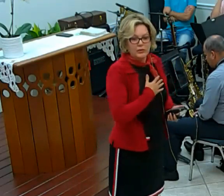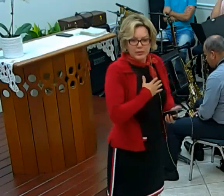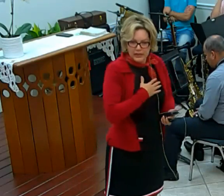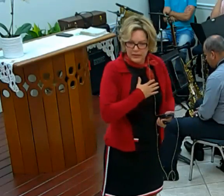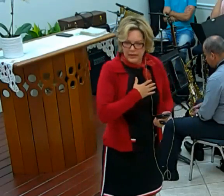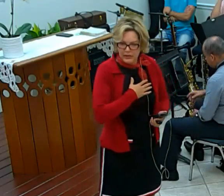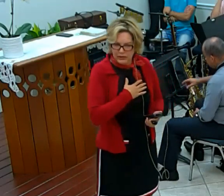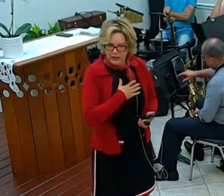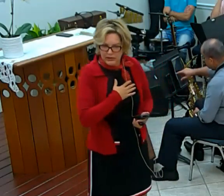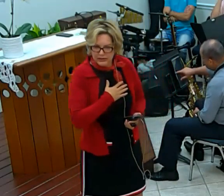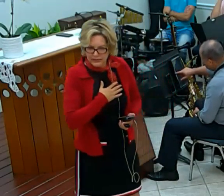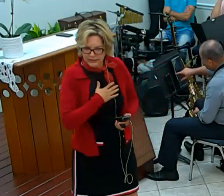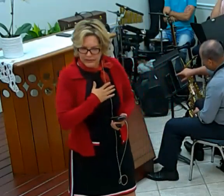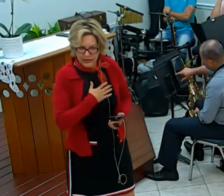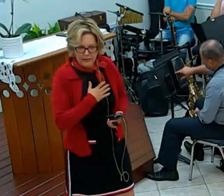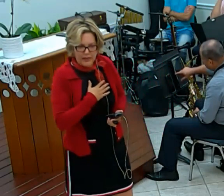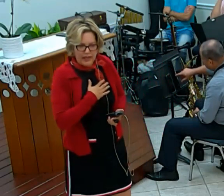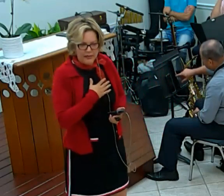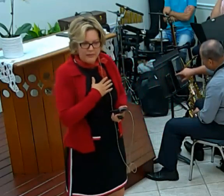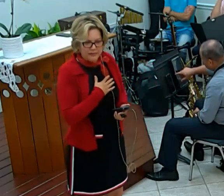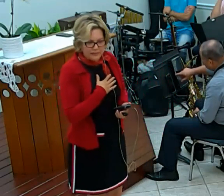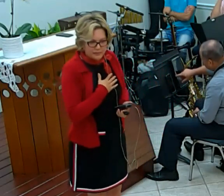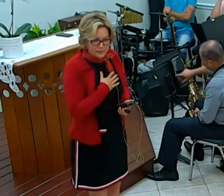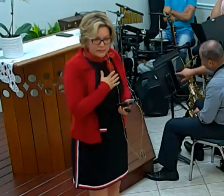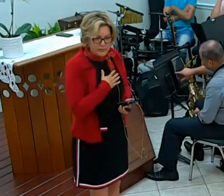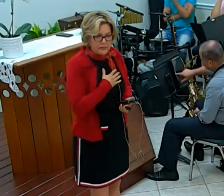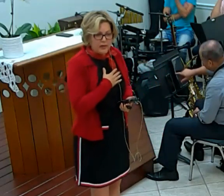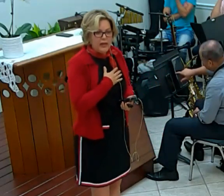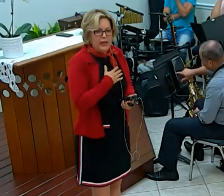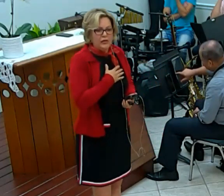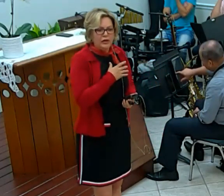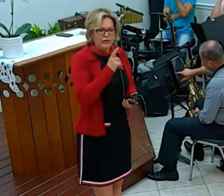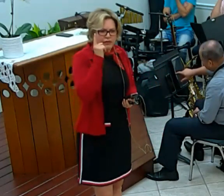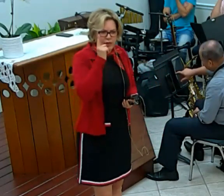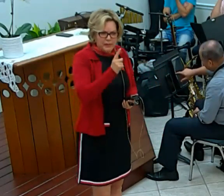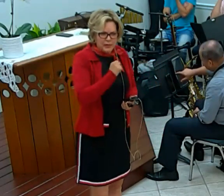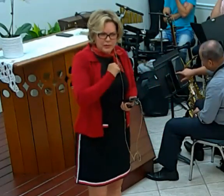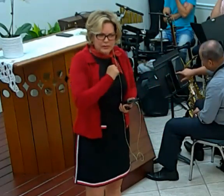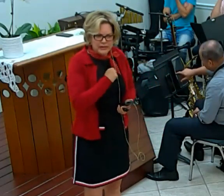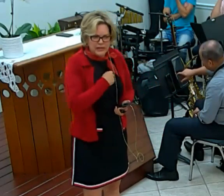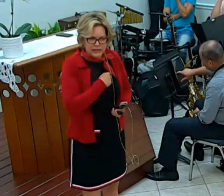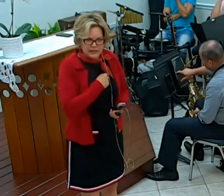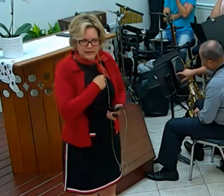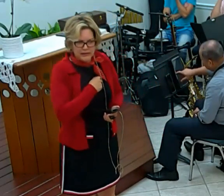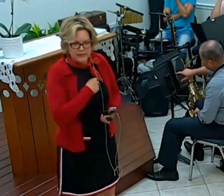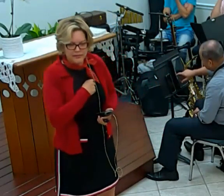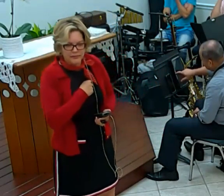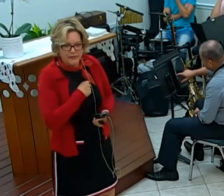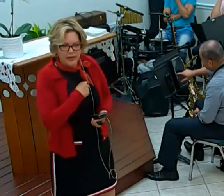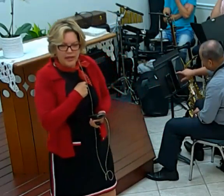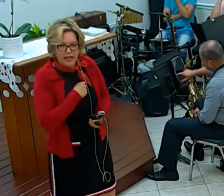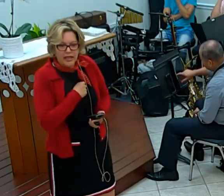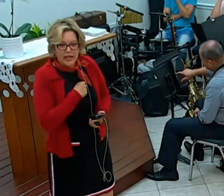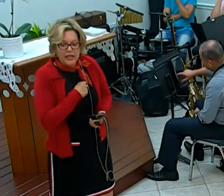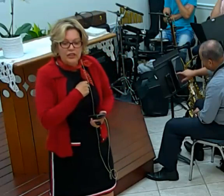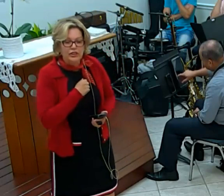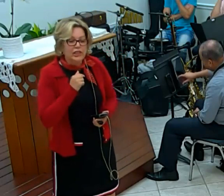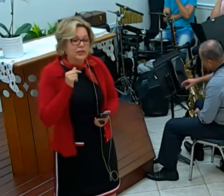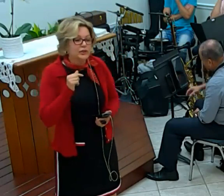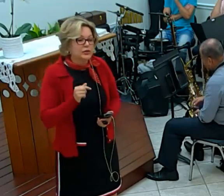this place knowing what those trumpets mean to us. Amen. But now I'm going to ask a question to the